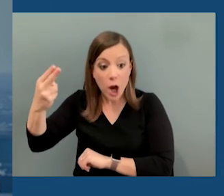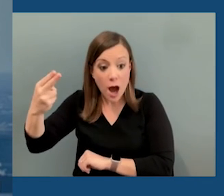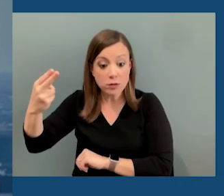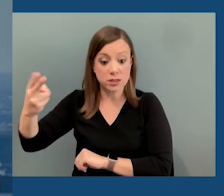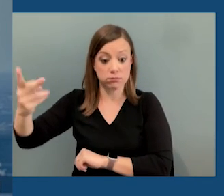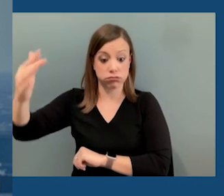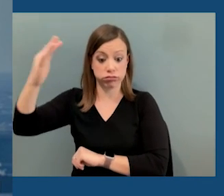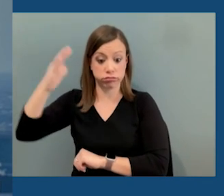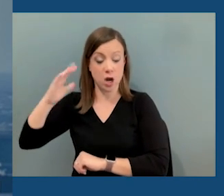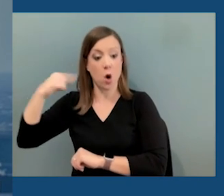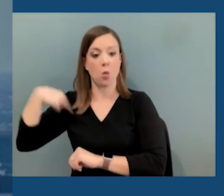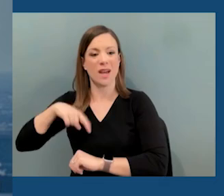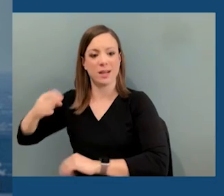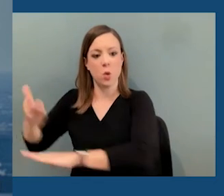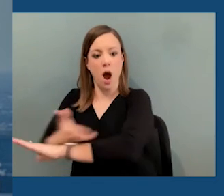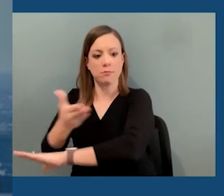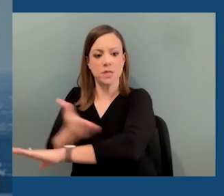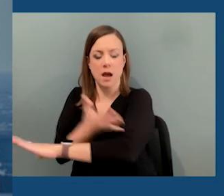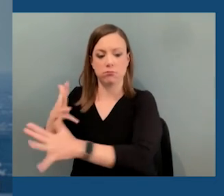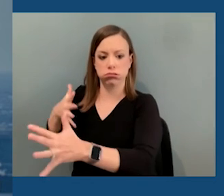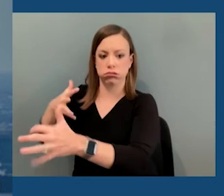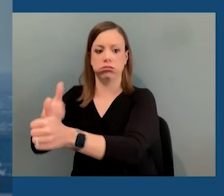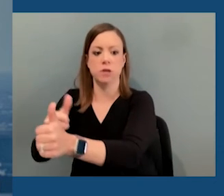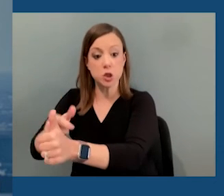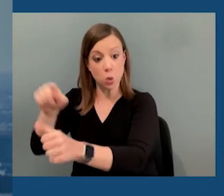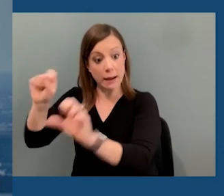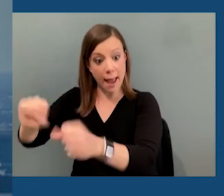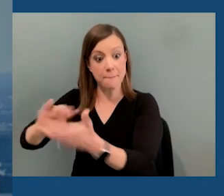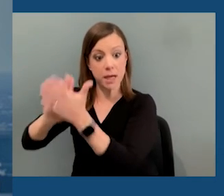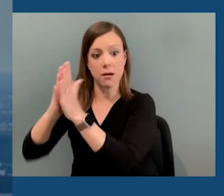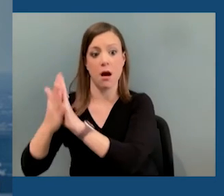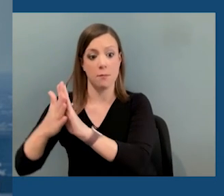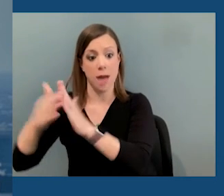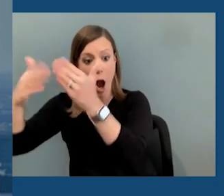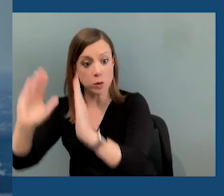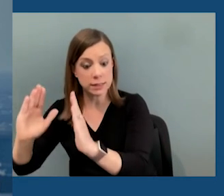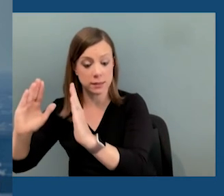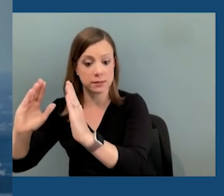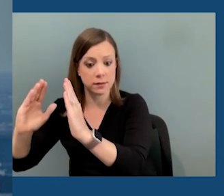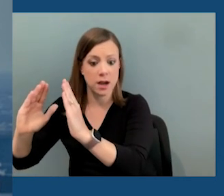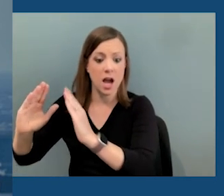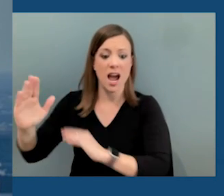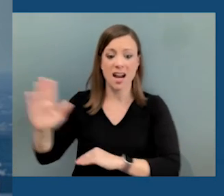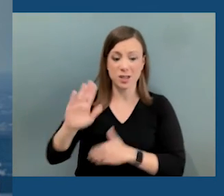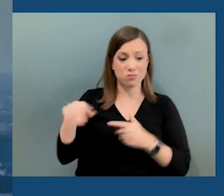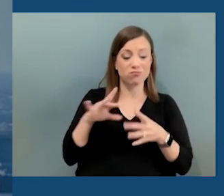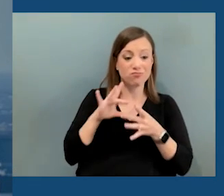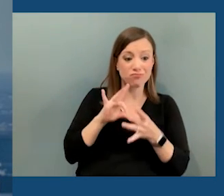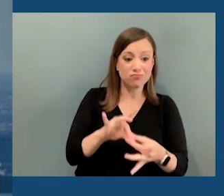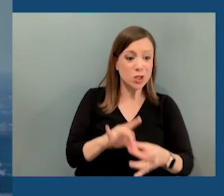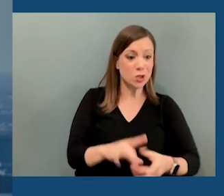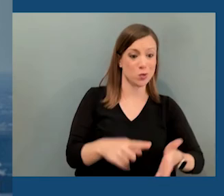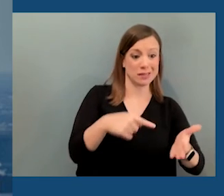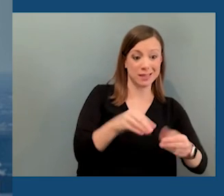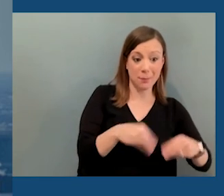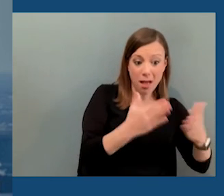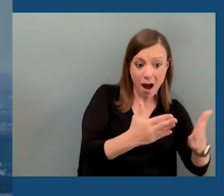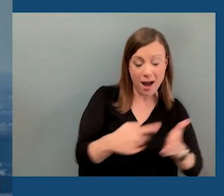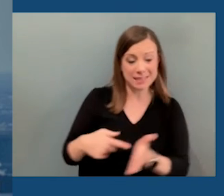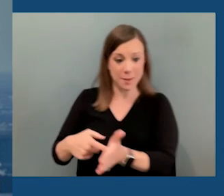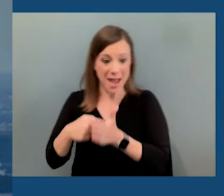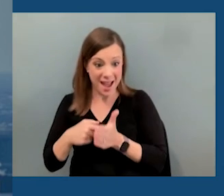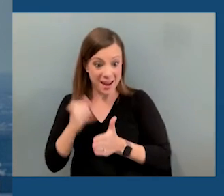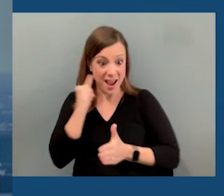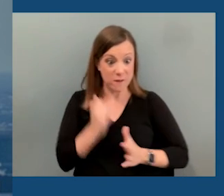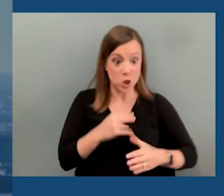But I'll say it, I'm going to make housing more affordable, more accessible, because it's all about supply and demand. You build more, the prices come down. It makes sense. That